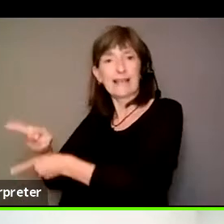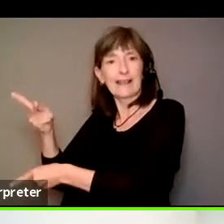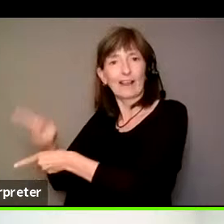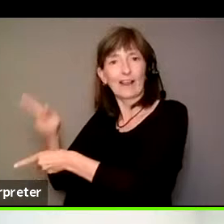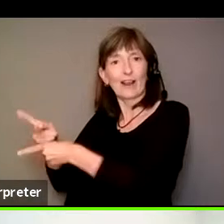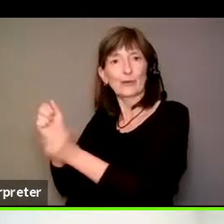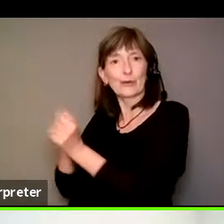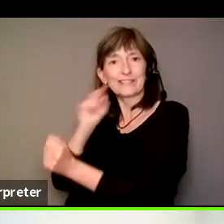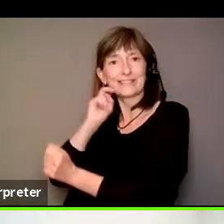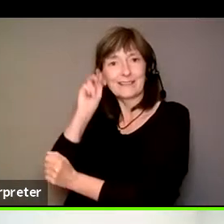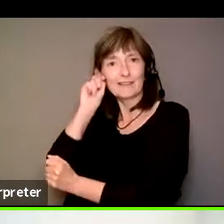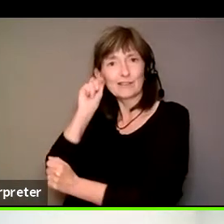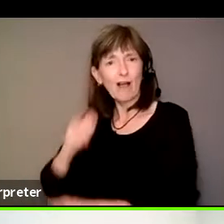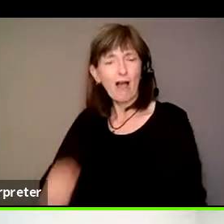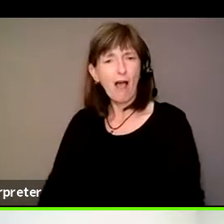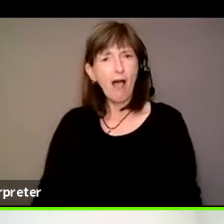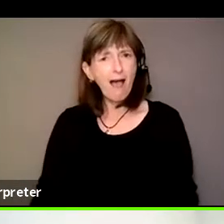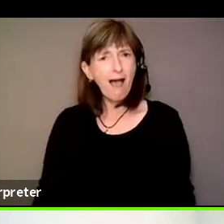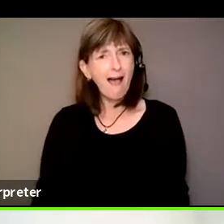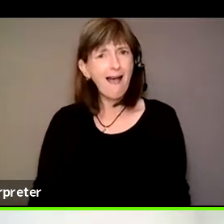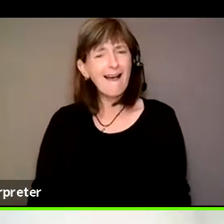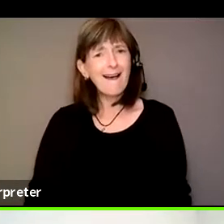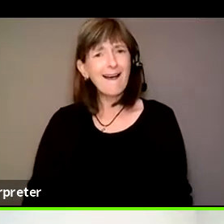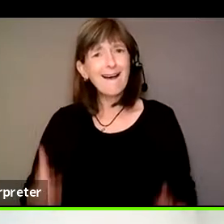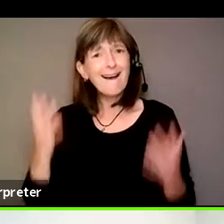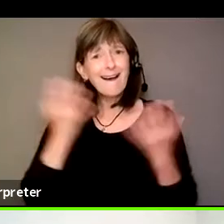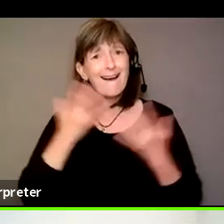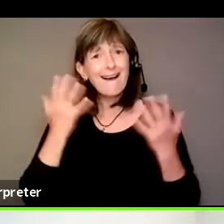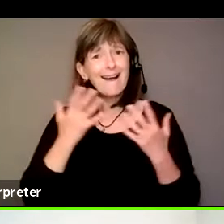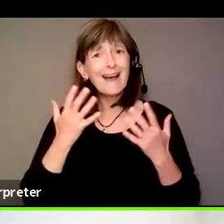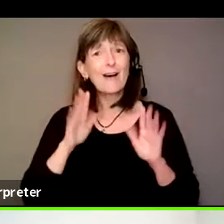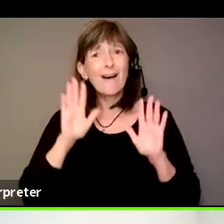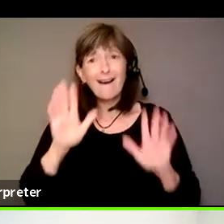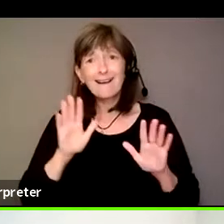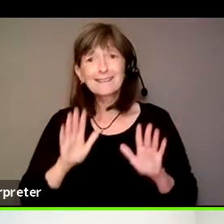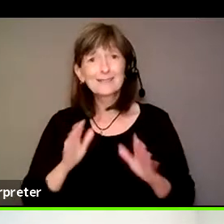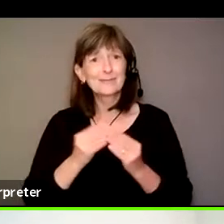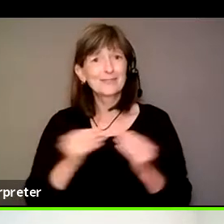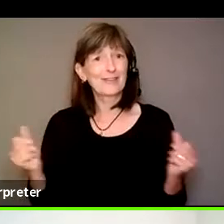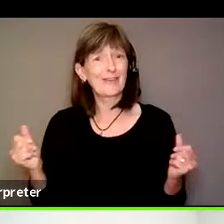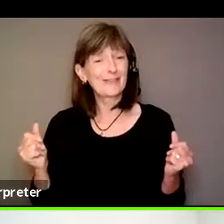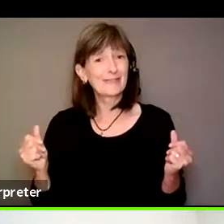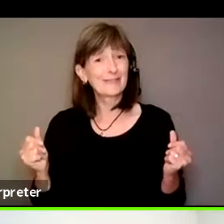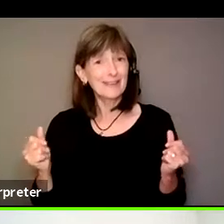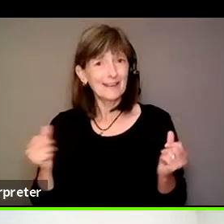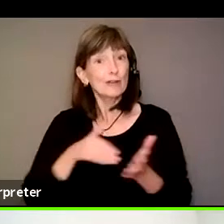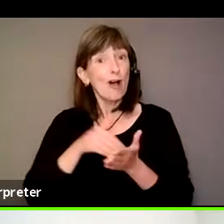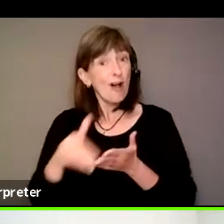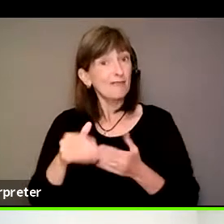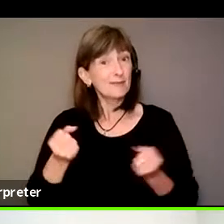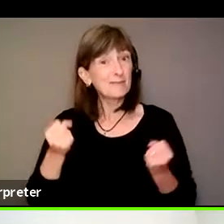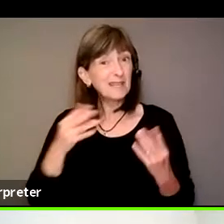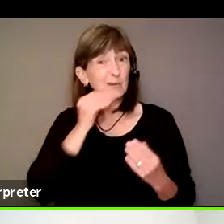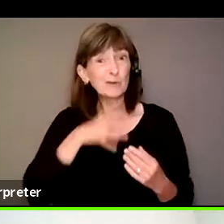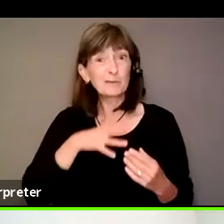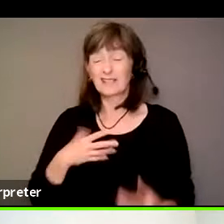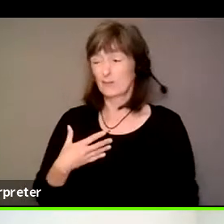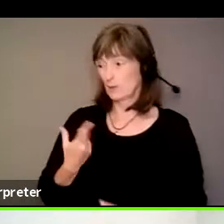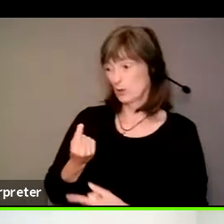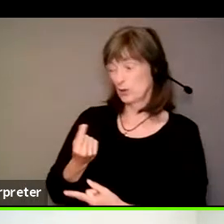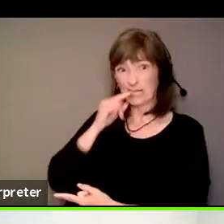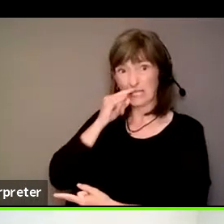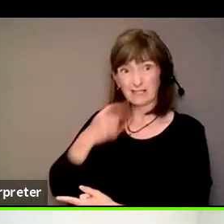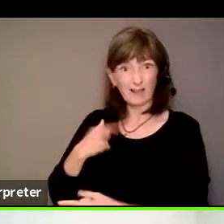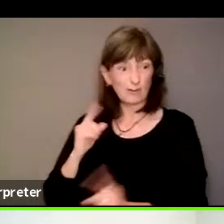was a great solution to what is oftentimes a bit of a deterrent, is what I'm going to do with these kids while I'm gone to the